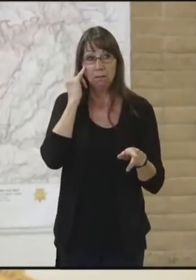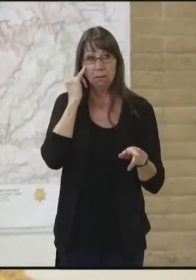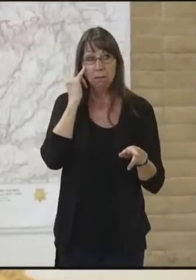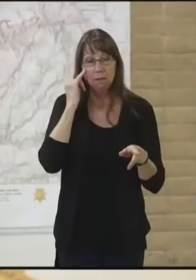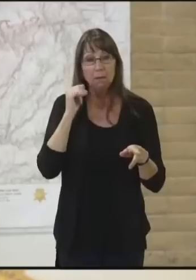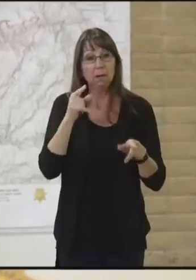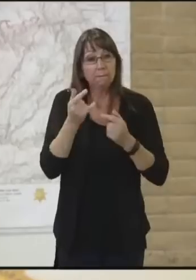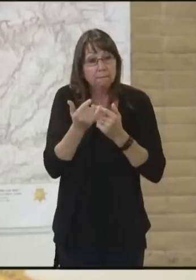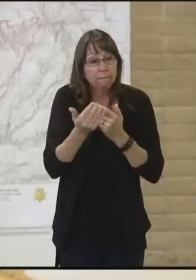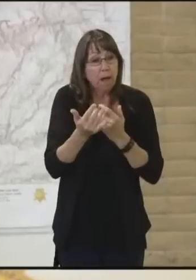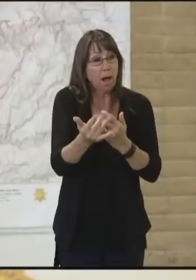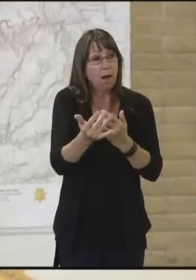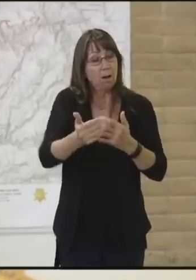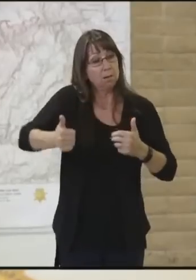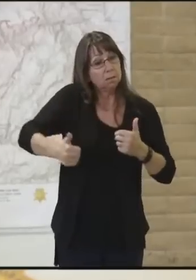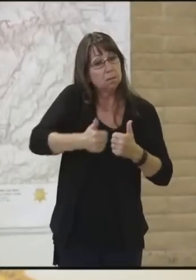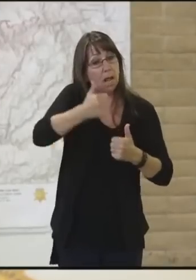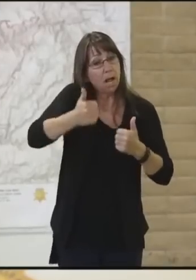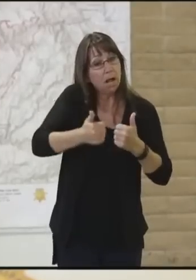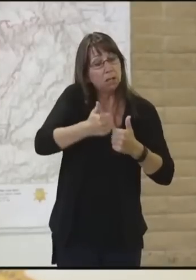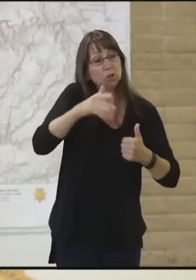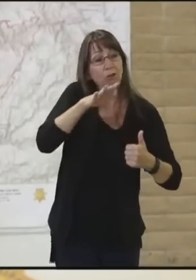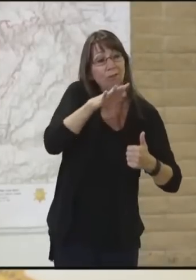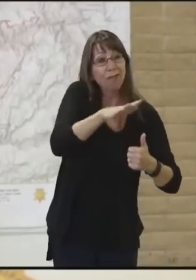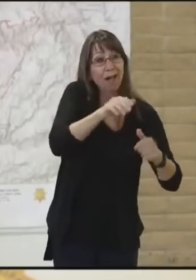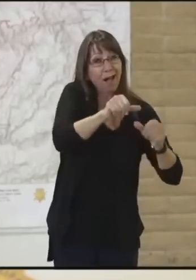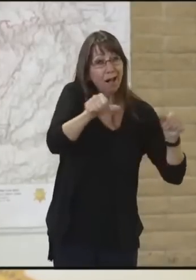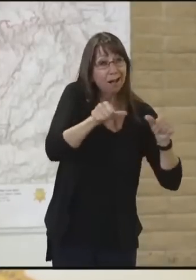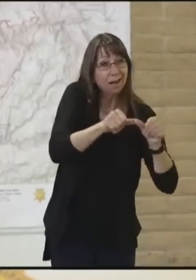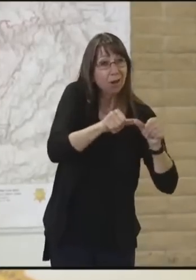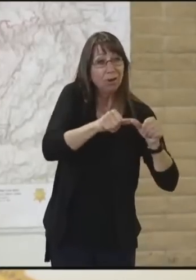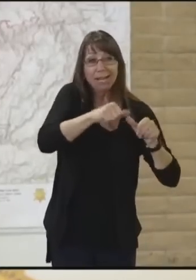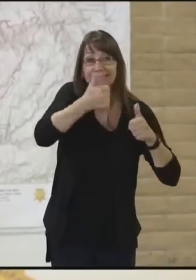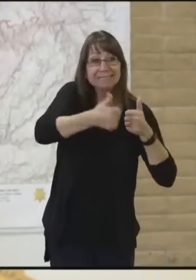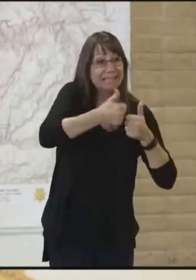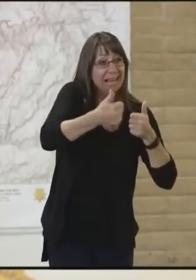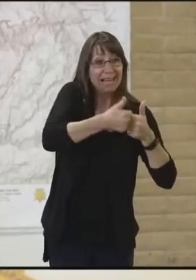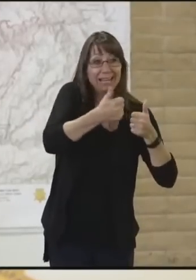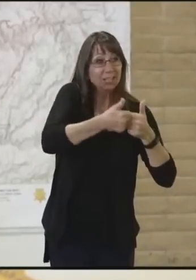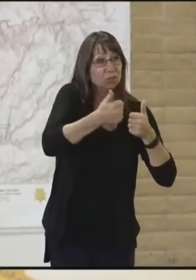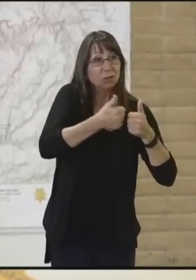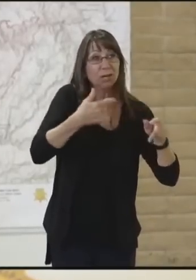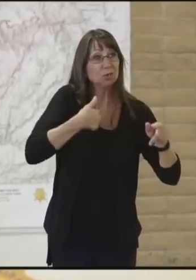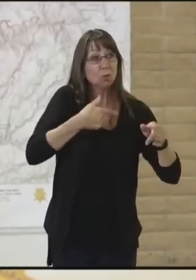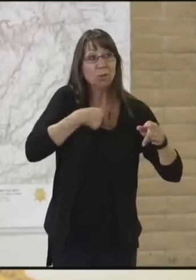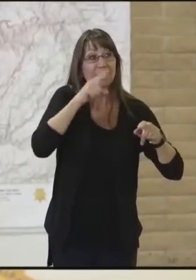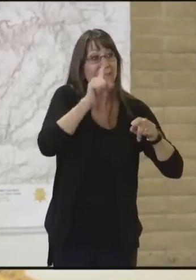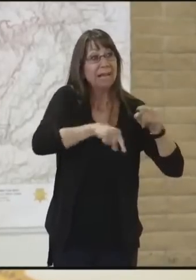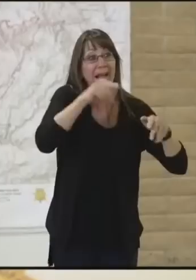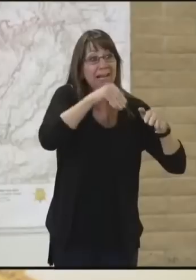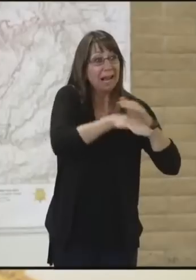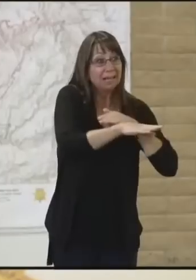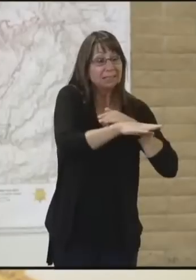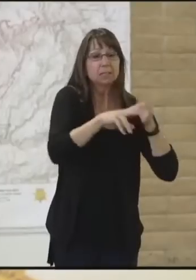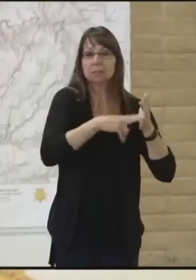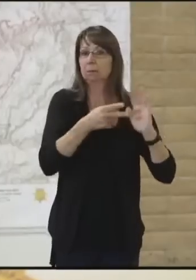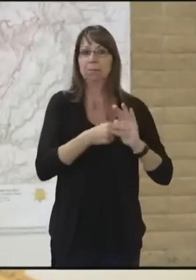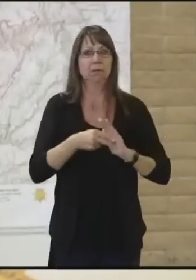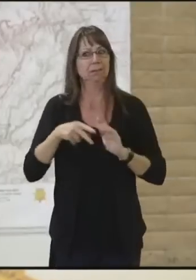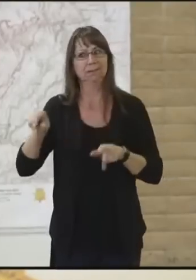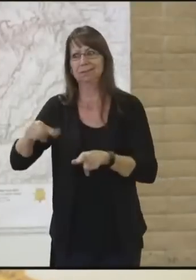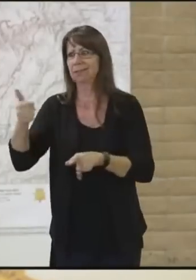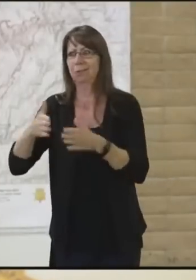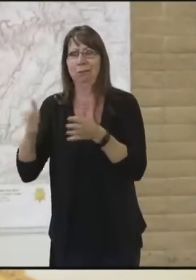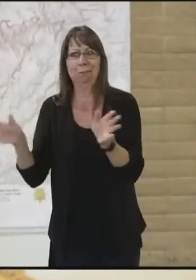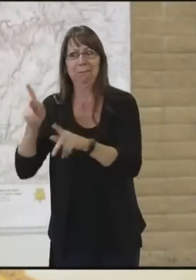fire is in such an area that it's too dangerous for even first responders to get into, yeah, out of safety